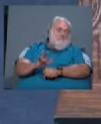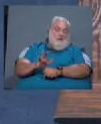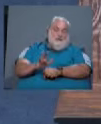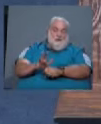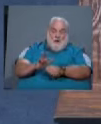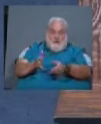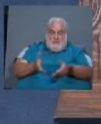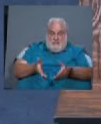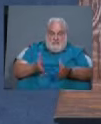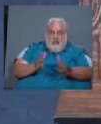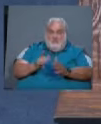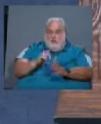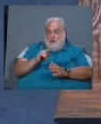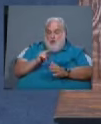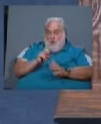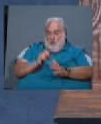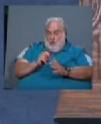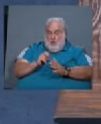that, my